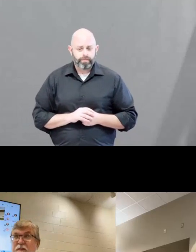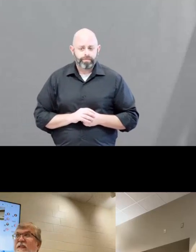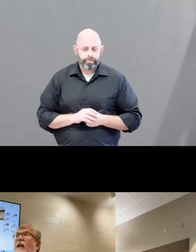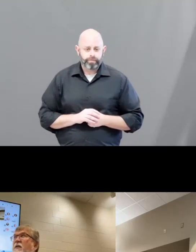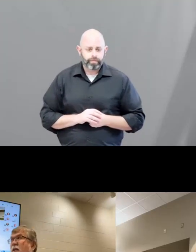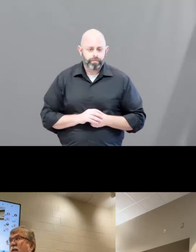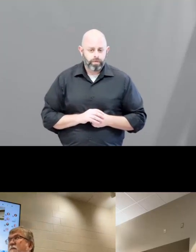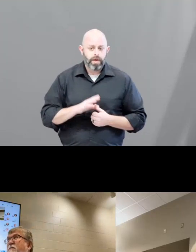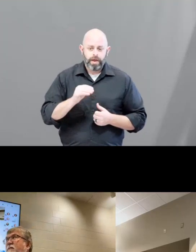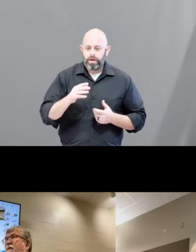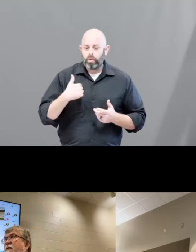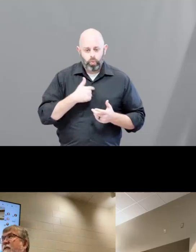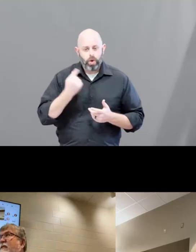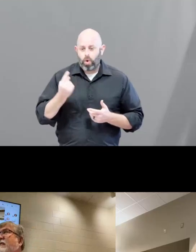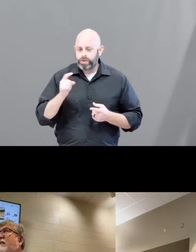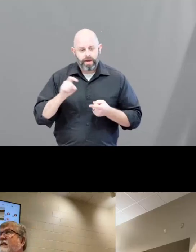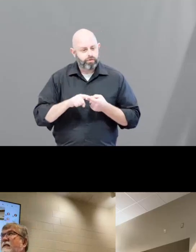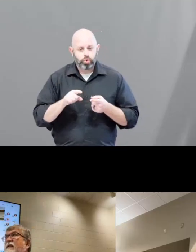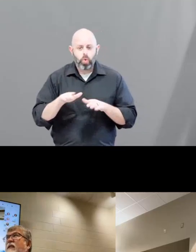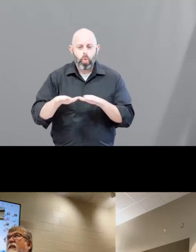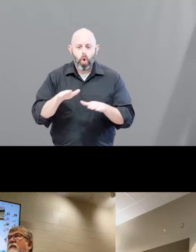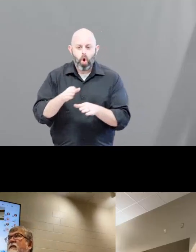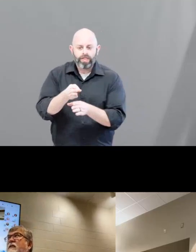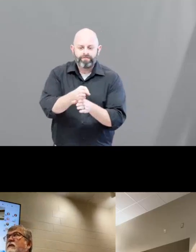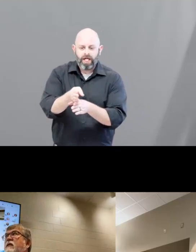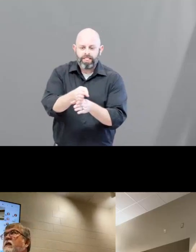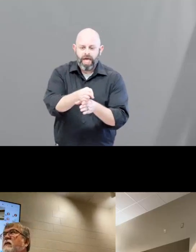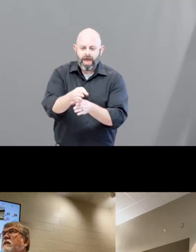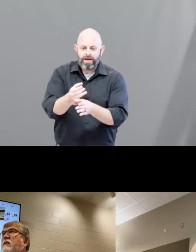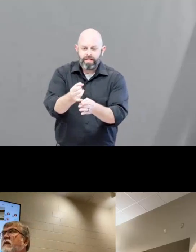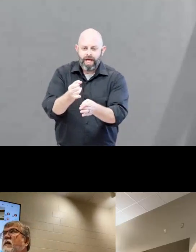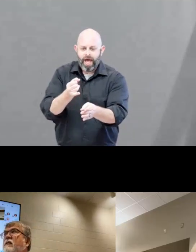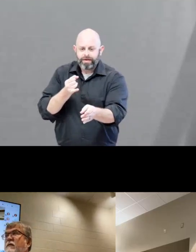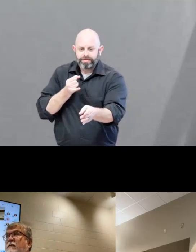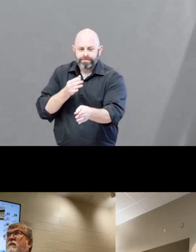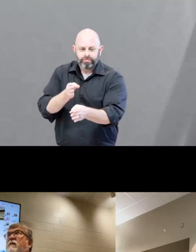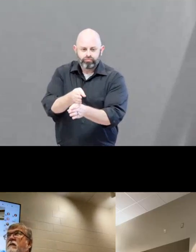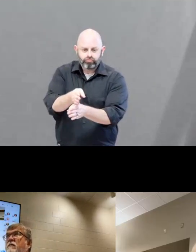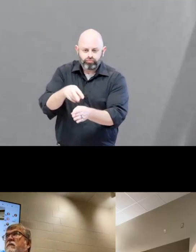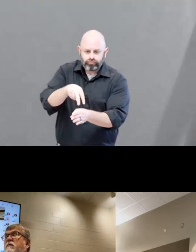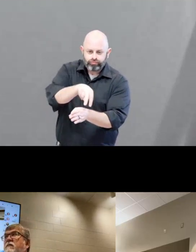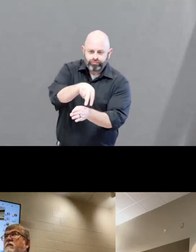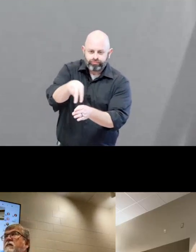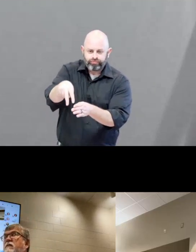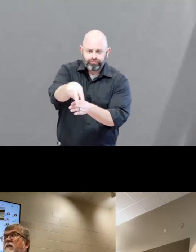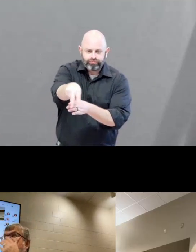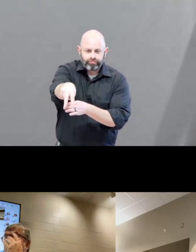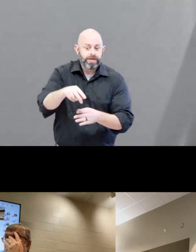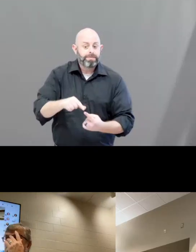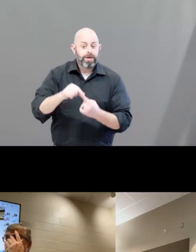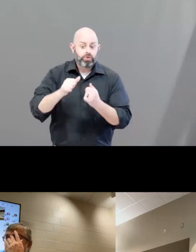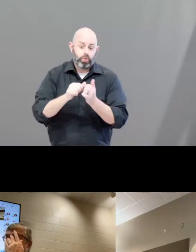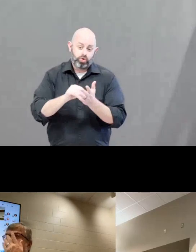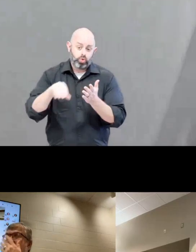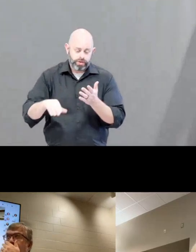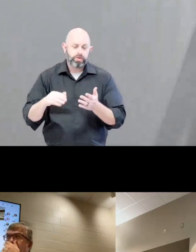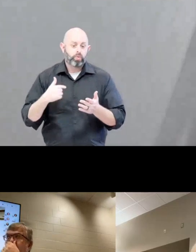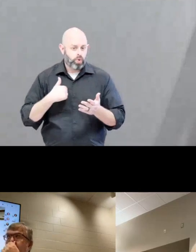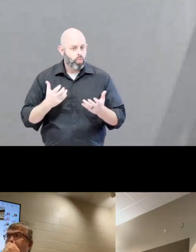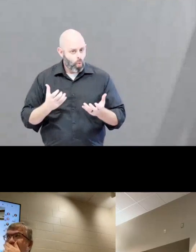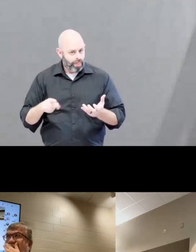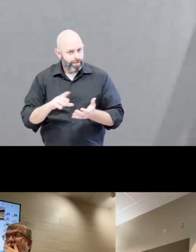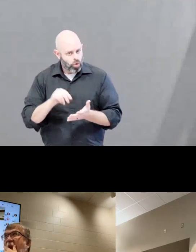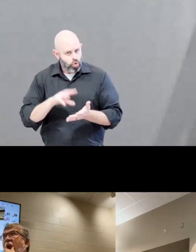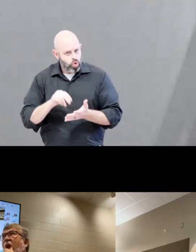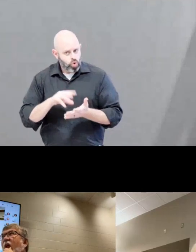environment. And we always have to walk that fine line. And, you know, especially with our students, because we want them to